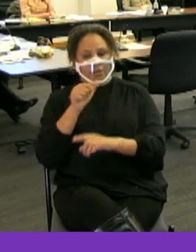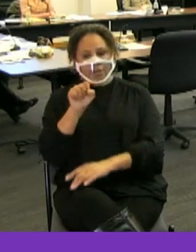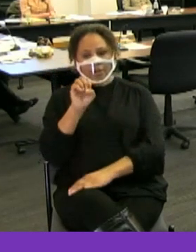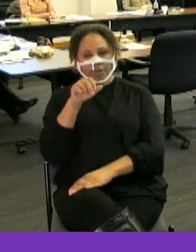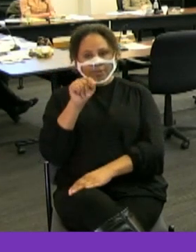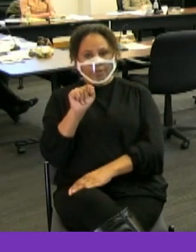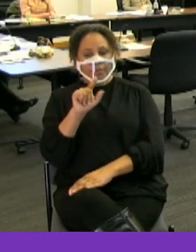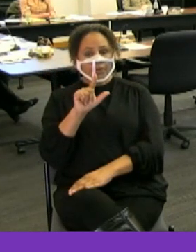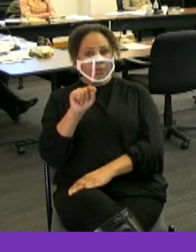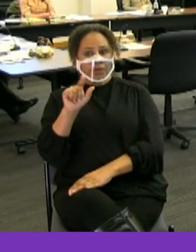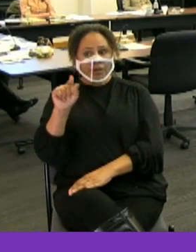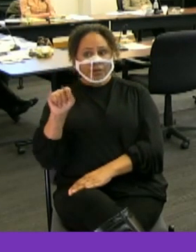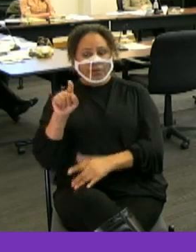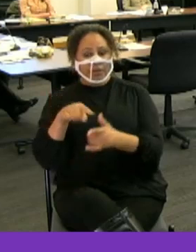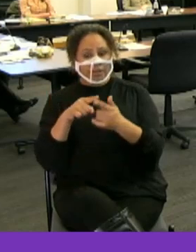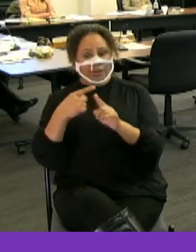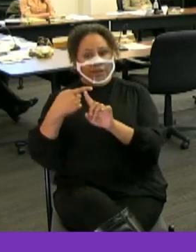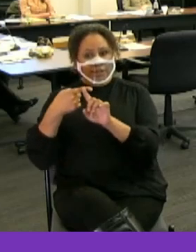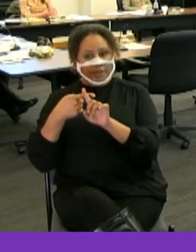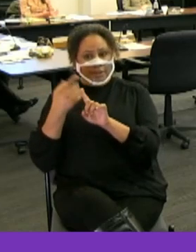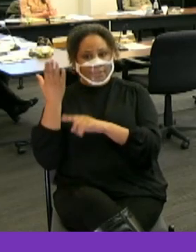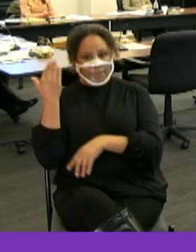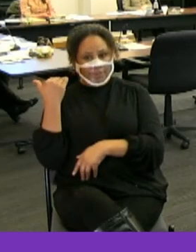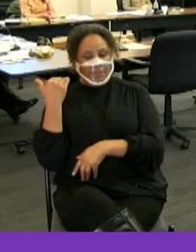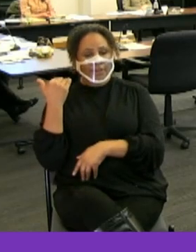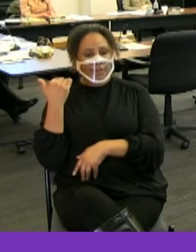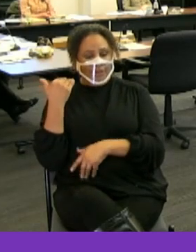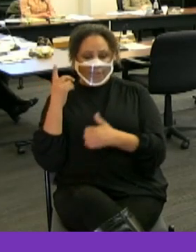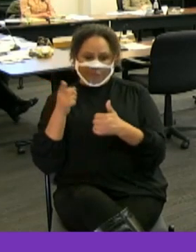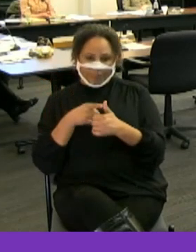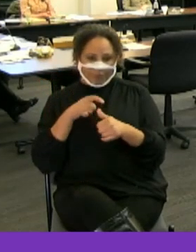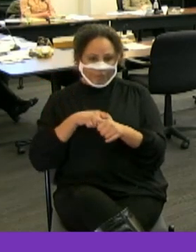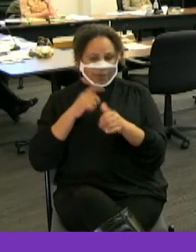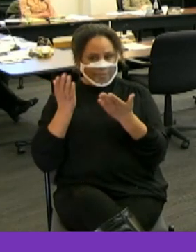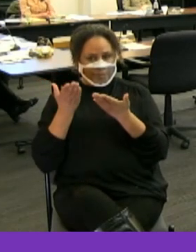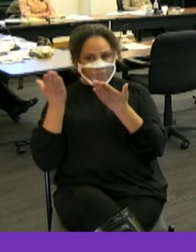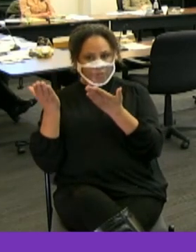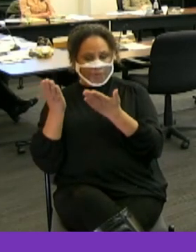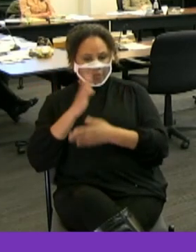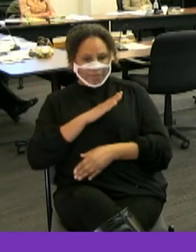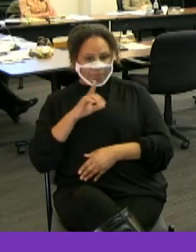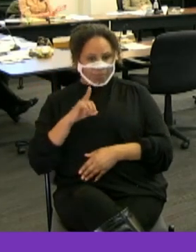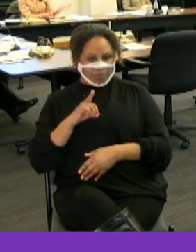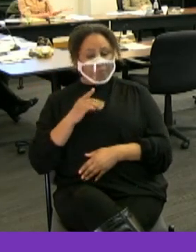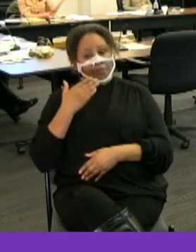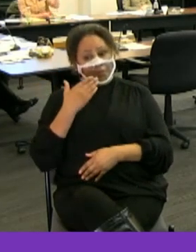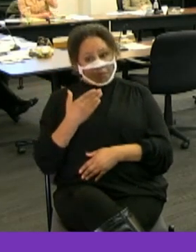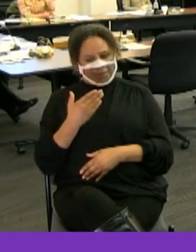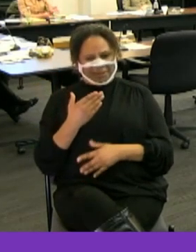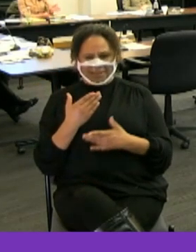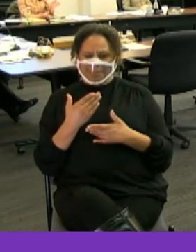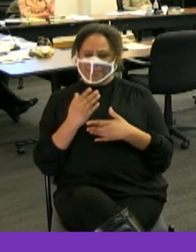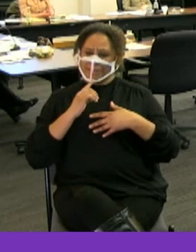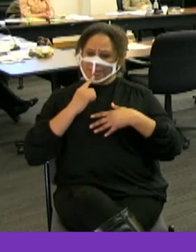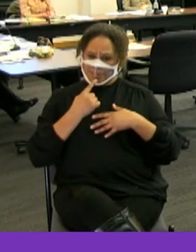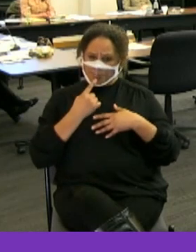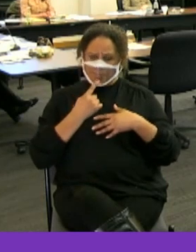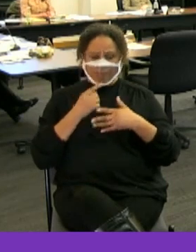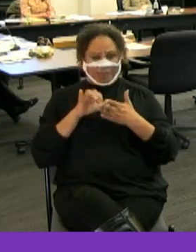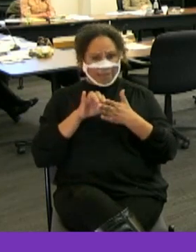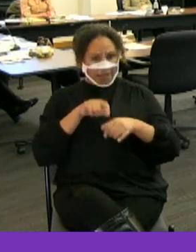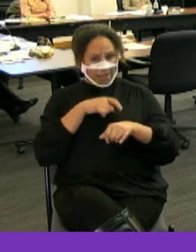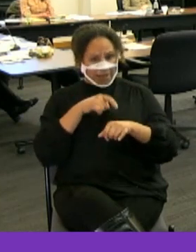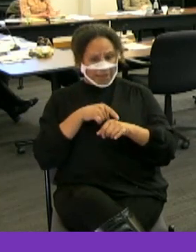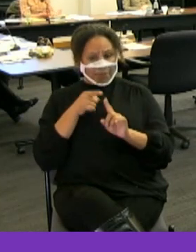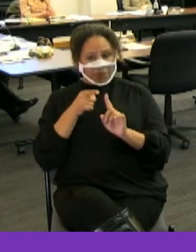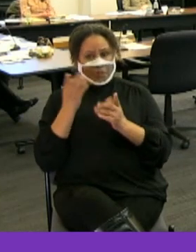And then last month, it was the first time that it was brought to a vote, which is good, but disappointing that it took that long to get to a vote.